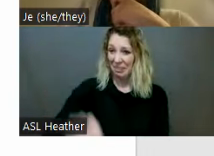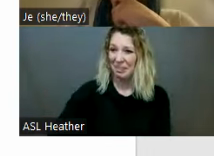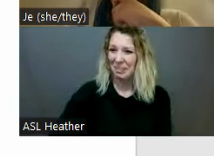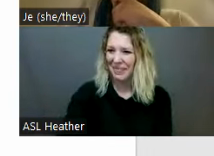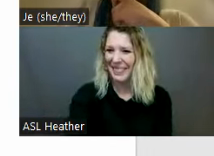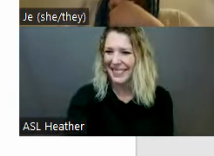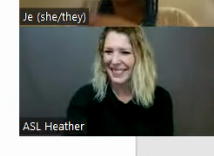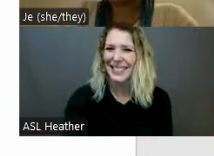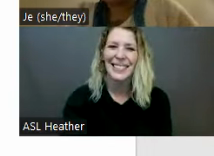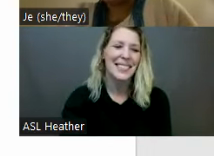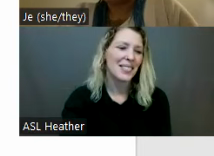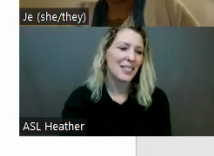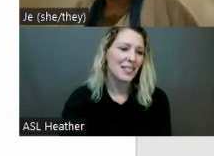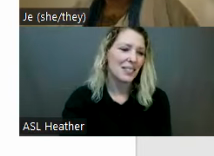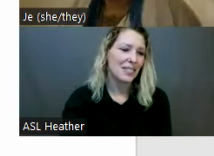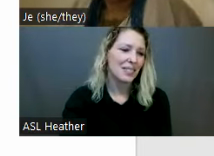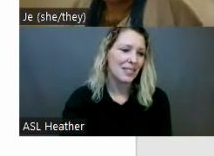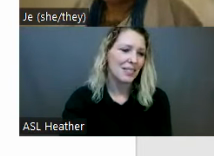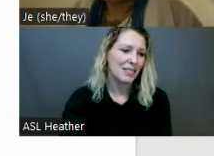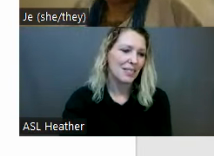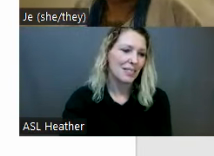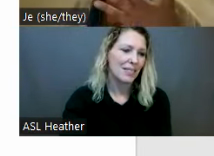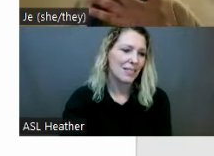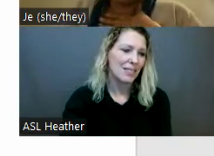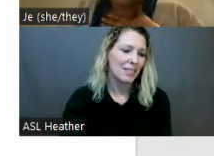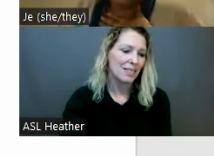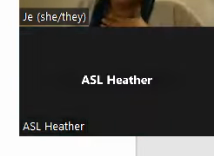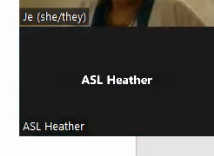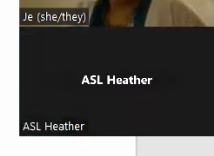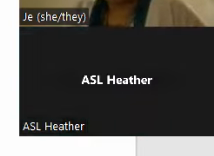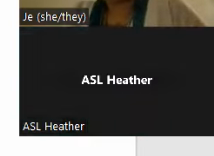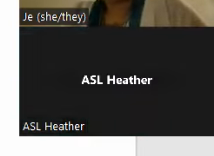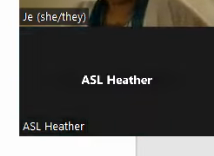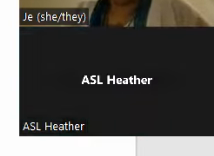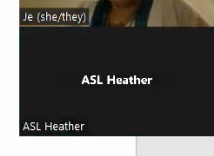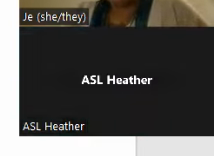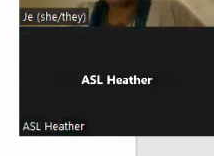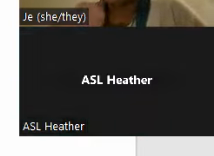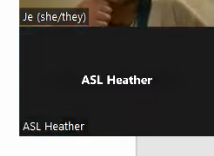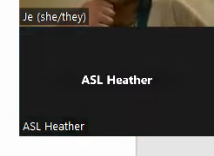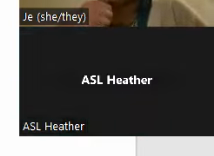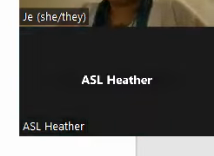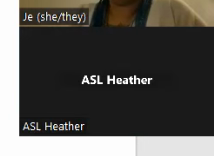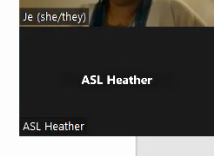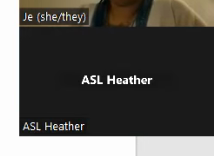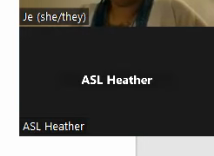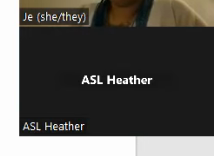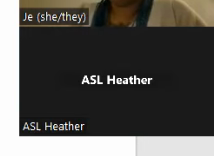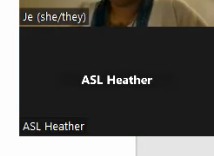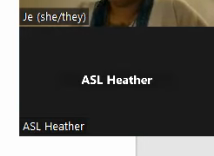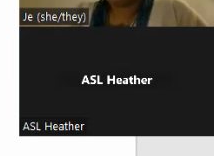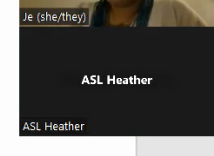we can speak without our hands around our mouths, sorry. that would be nice, because then our